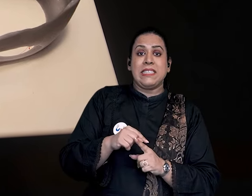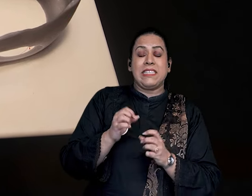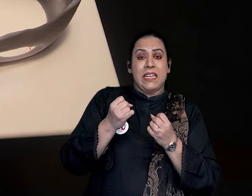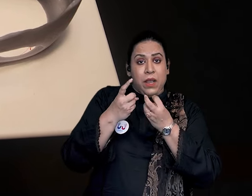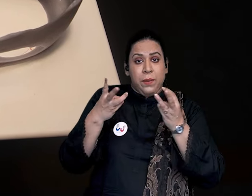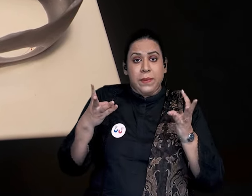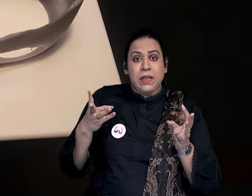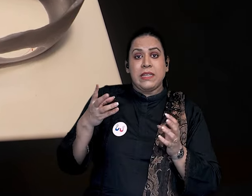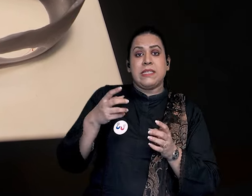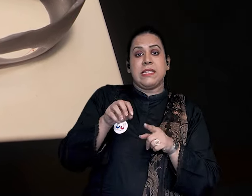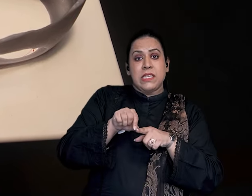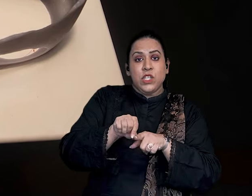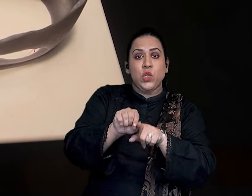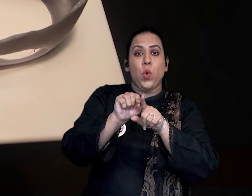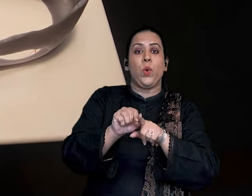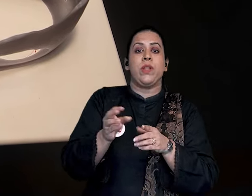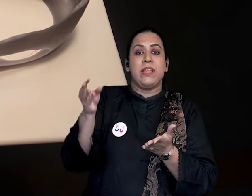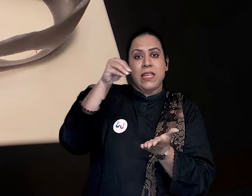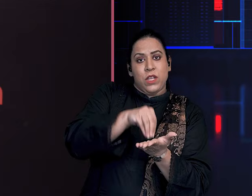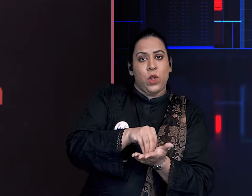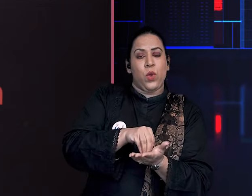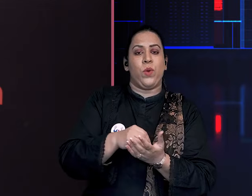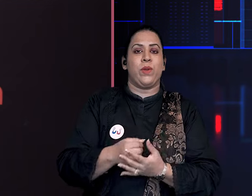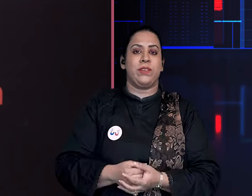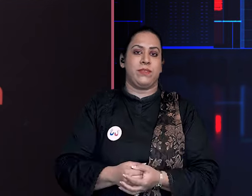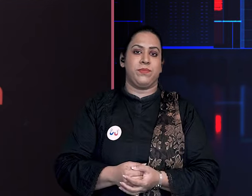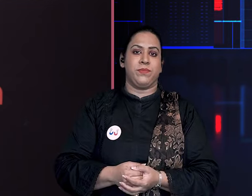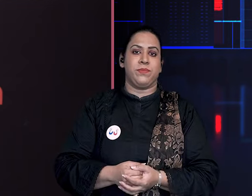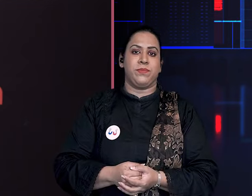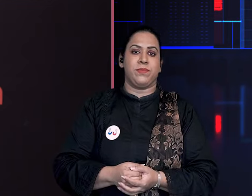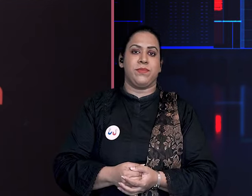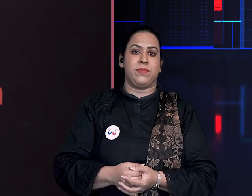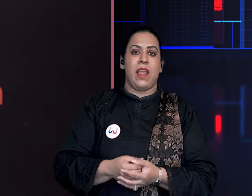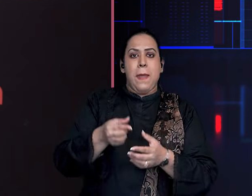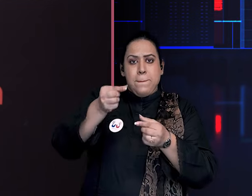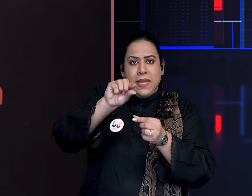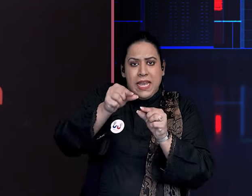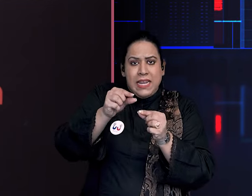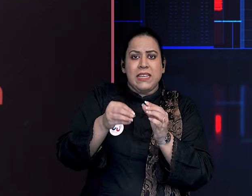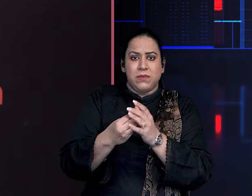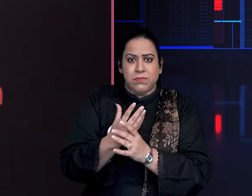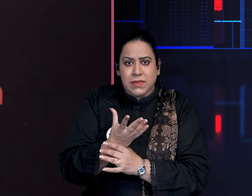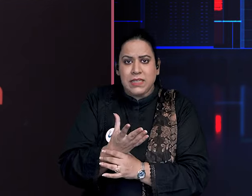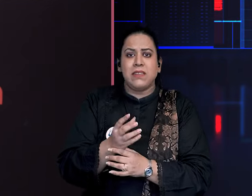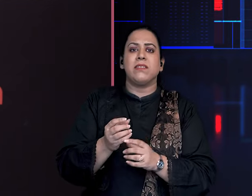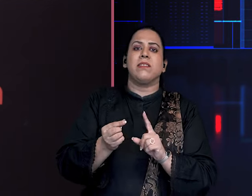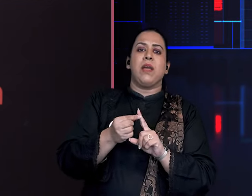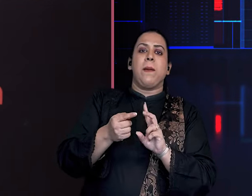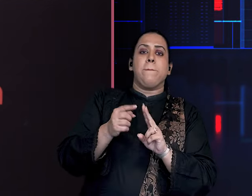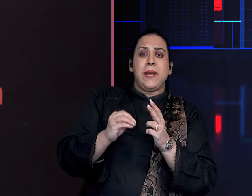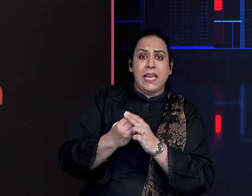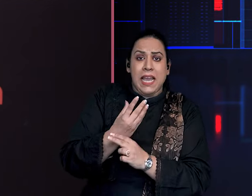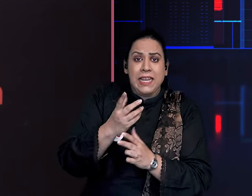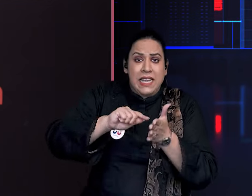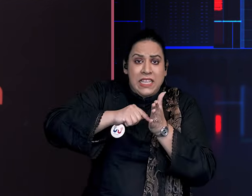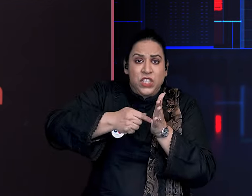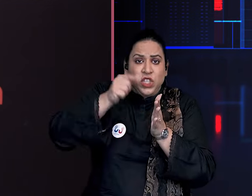from PU, metal, PU scrap, EVA, rubber, and